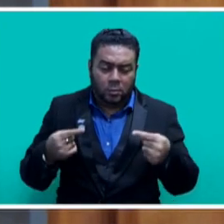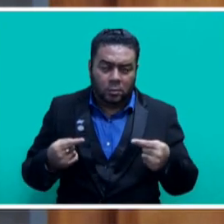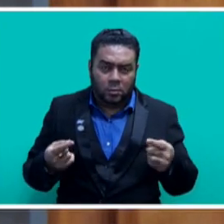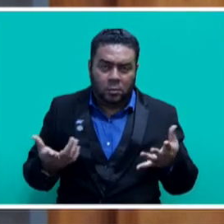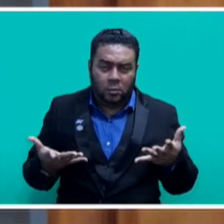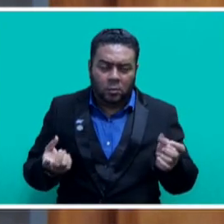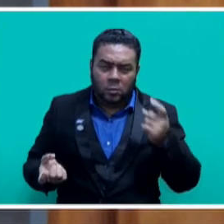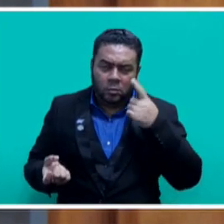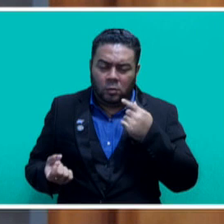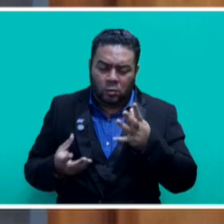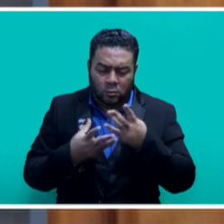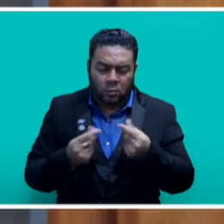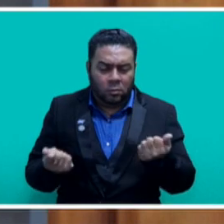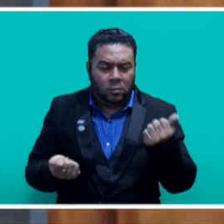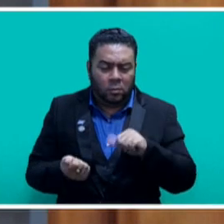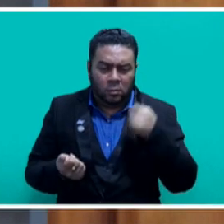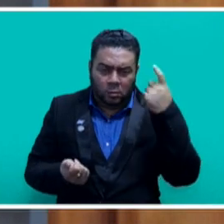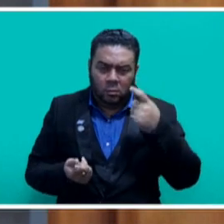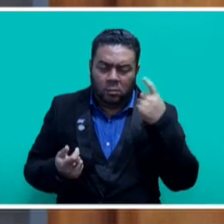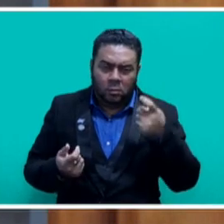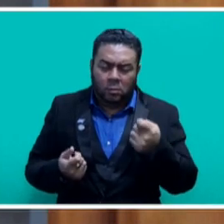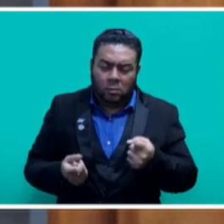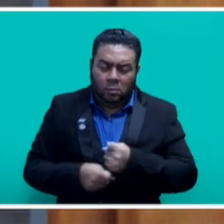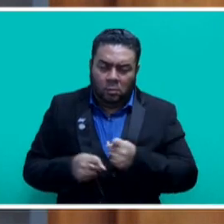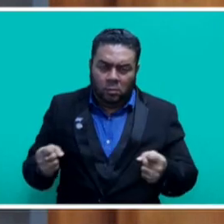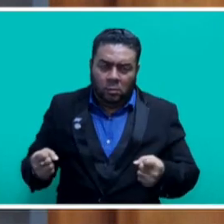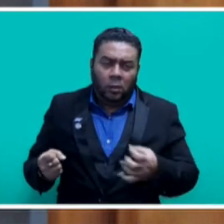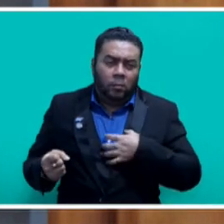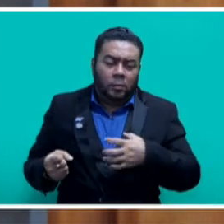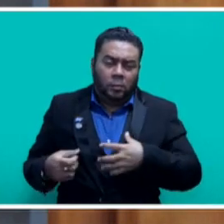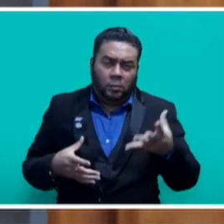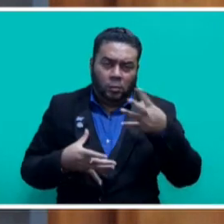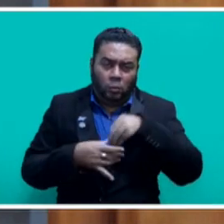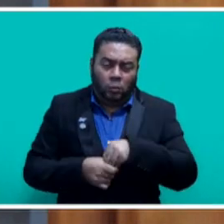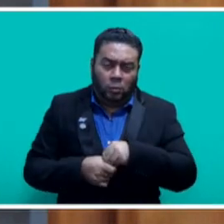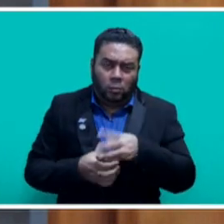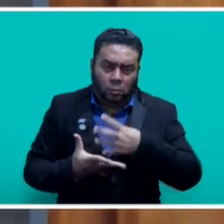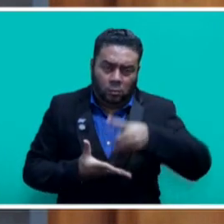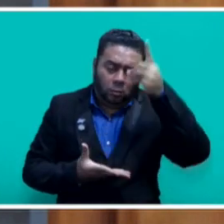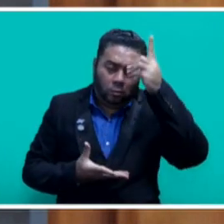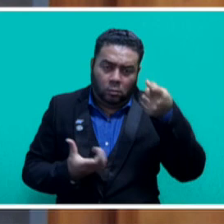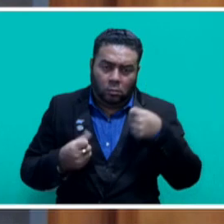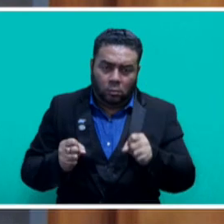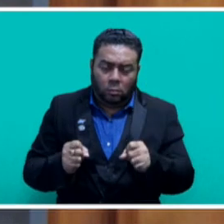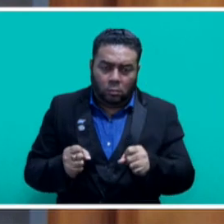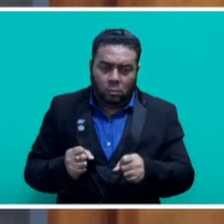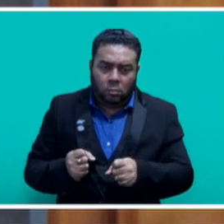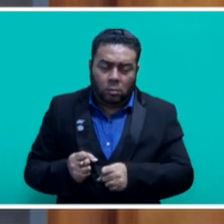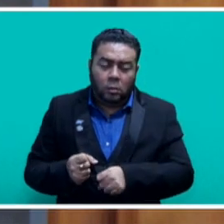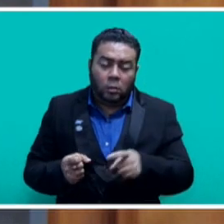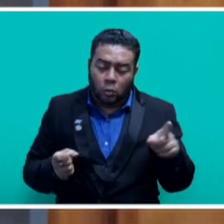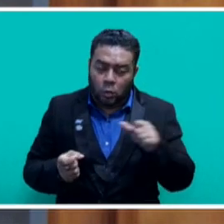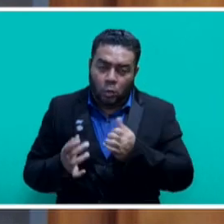address any concern and build a stronger and more inclusive education system. It is only through collaboration